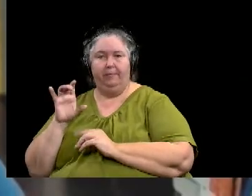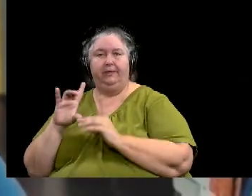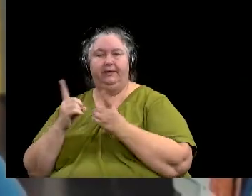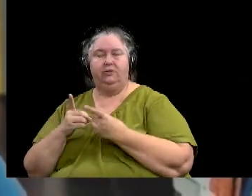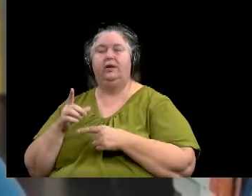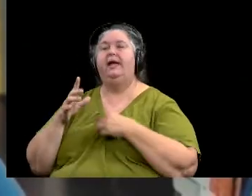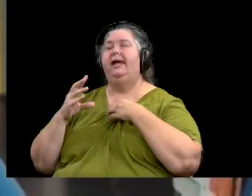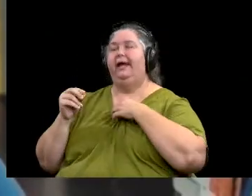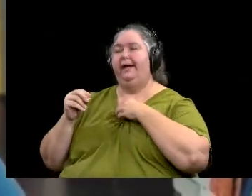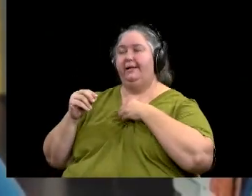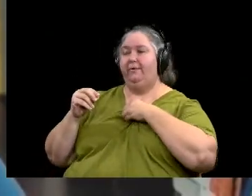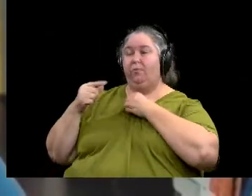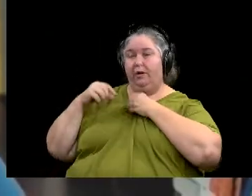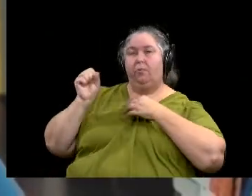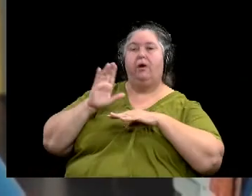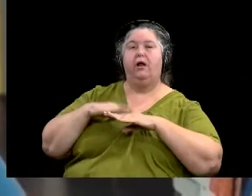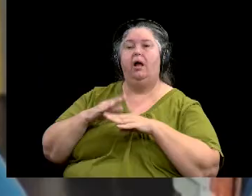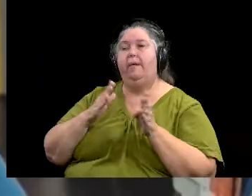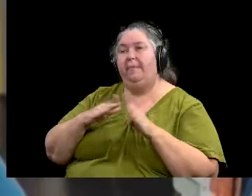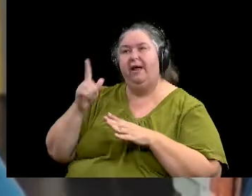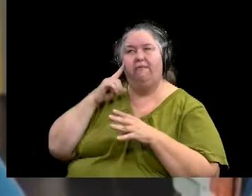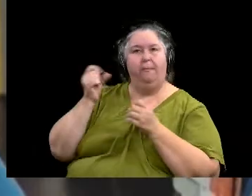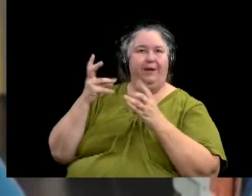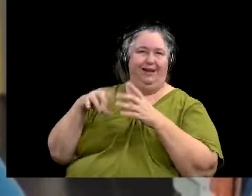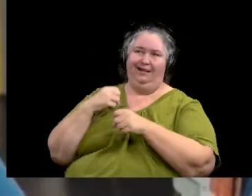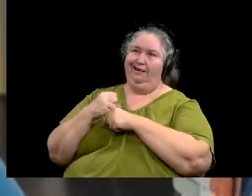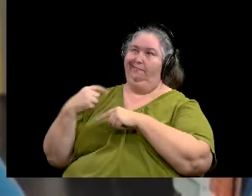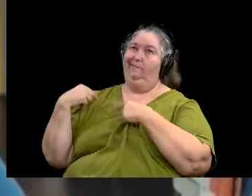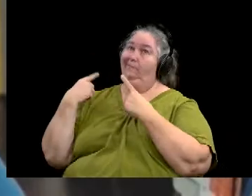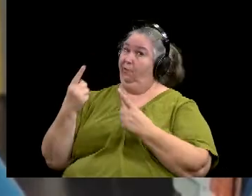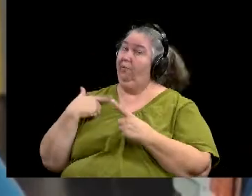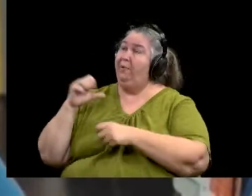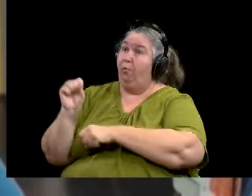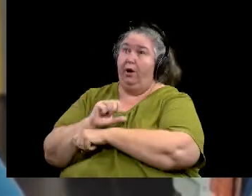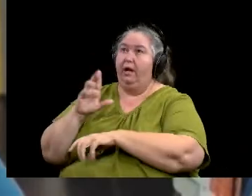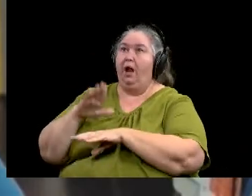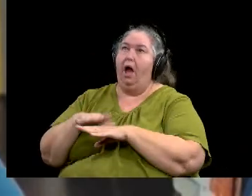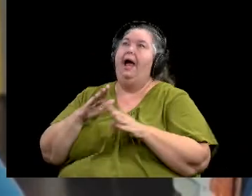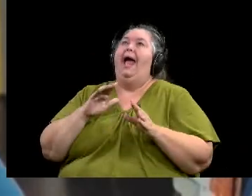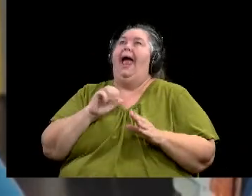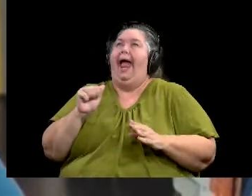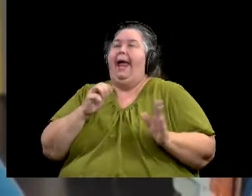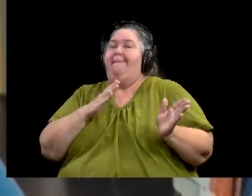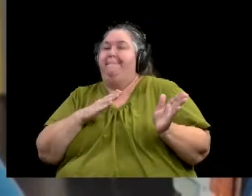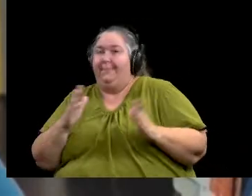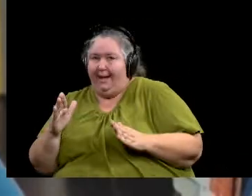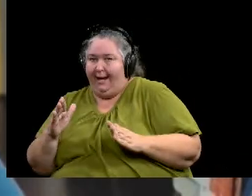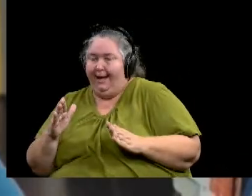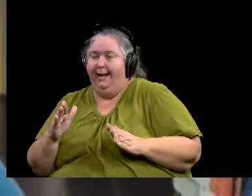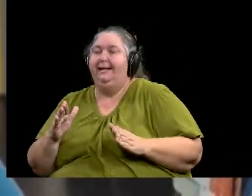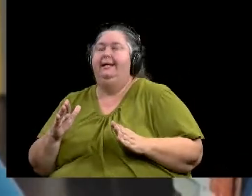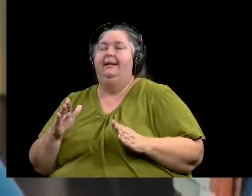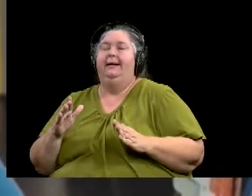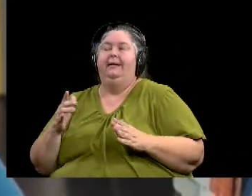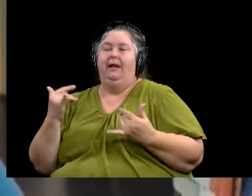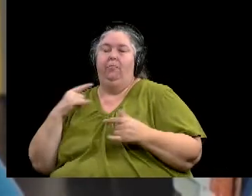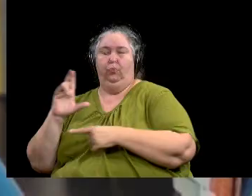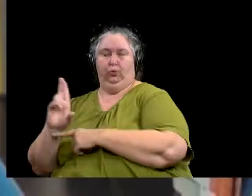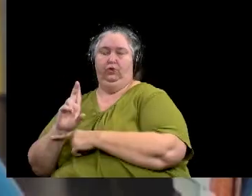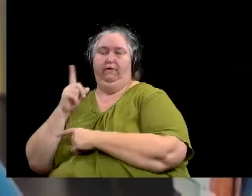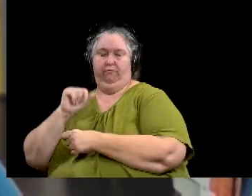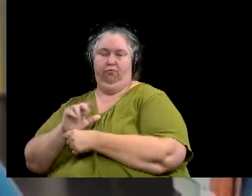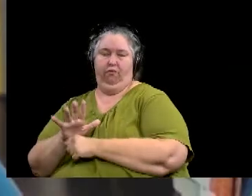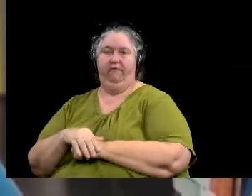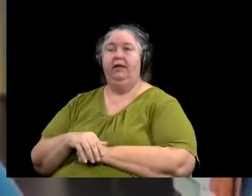years. So today I just have a couple of slides that I want to present to help give you a visual of what our planning process looks like. Let